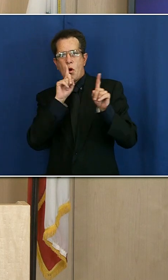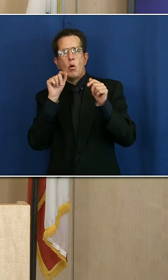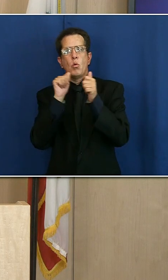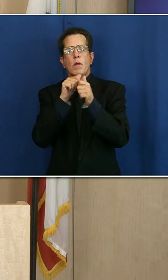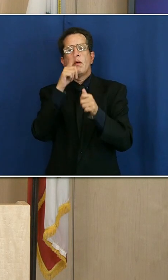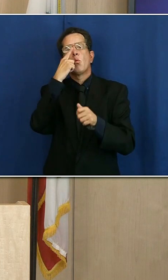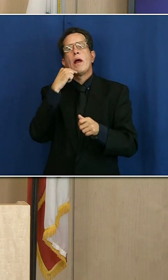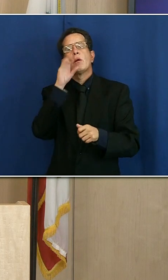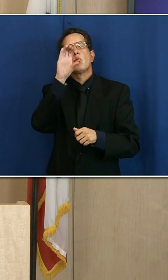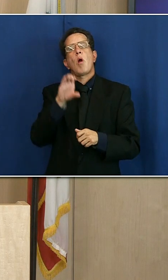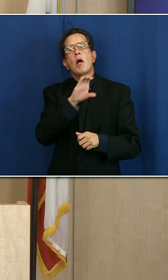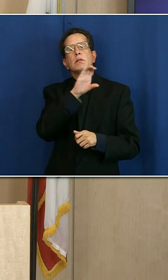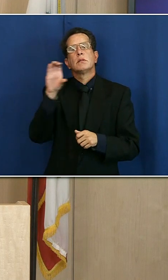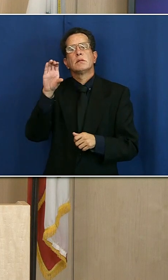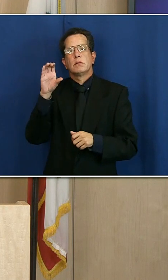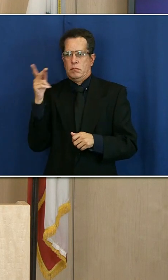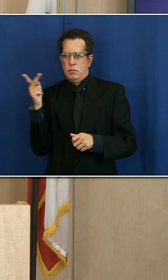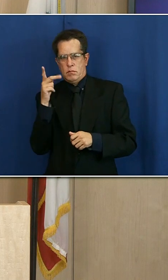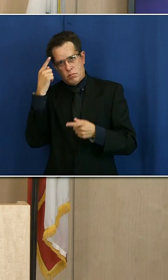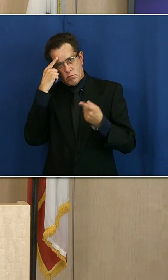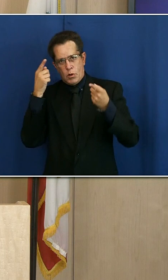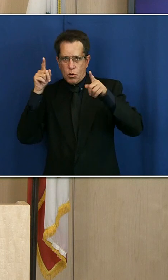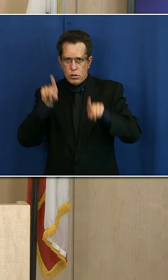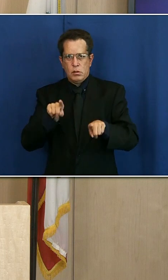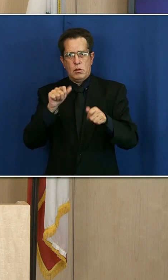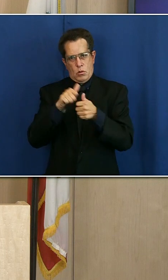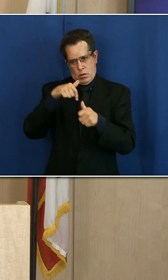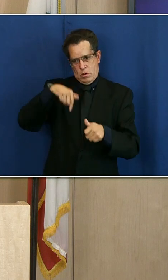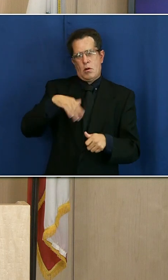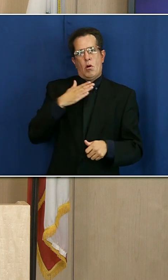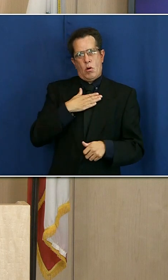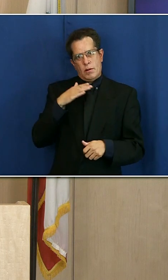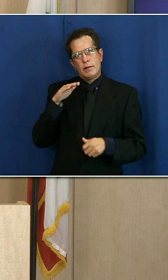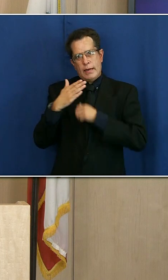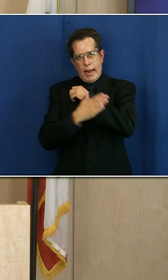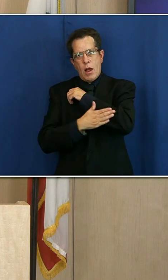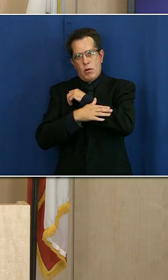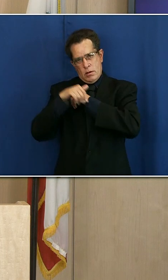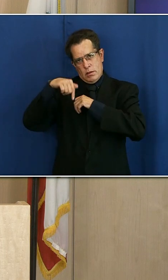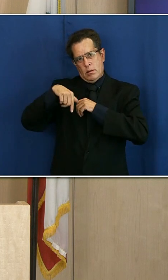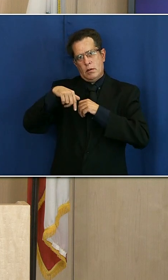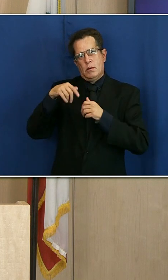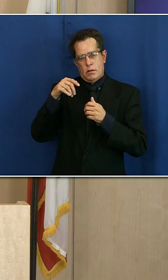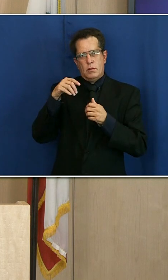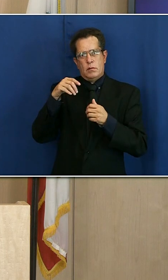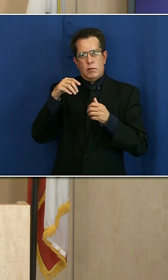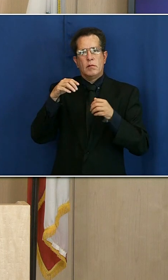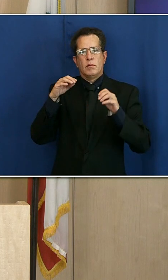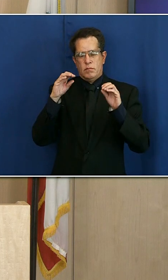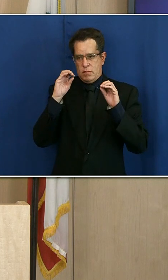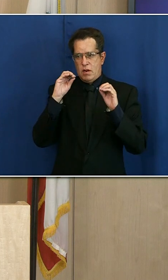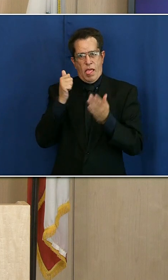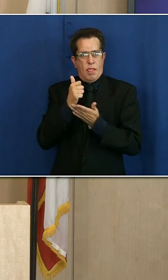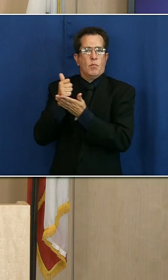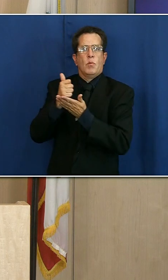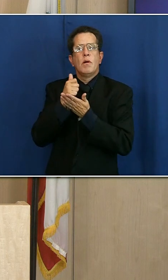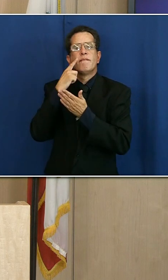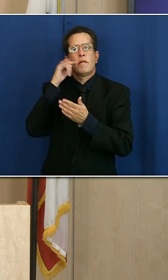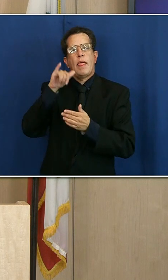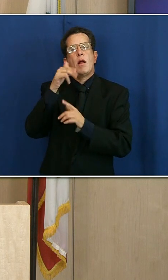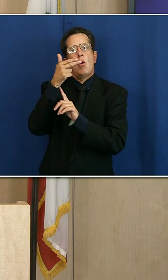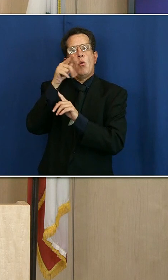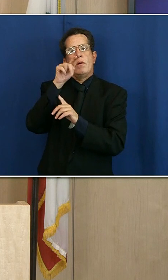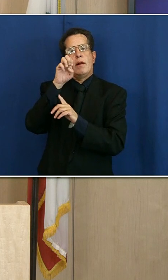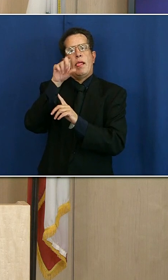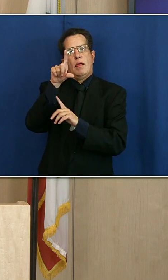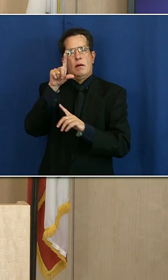Red Cross with the assistance of our department, our county department of purchasing and contracting, but no impact to our requirements to